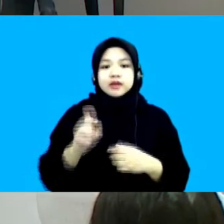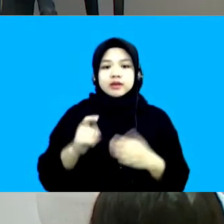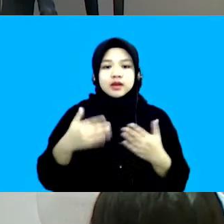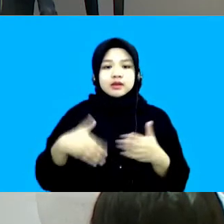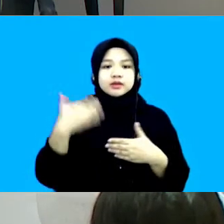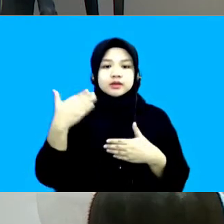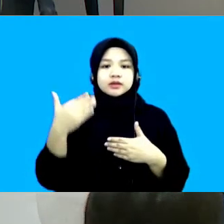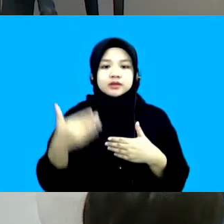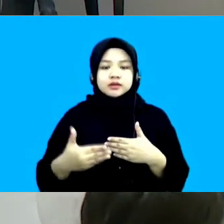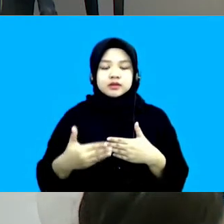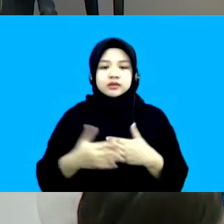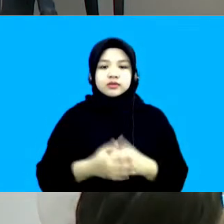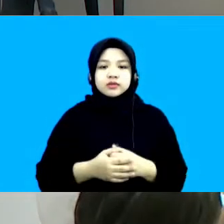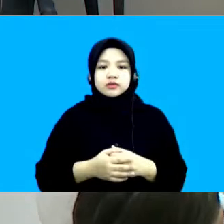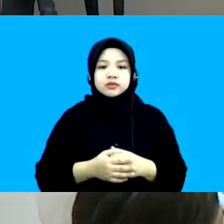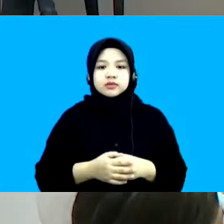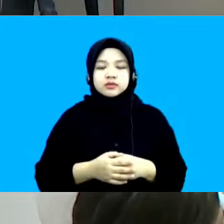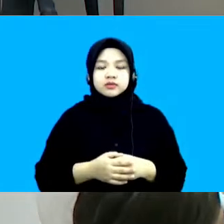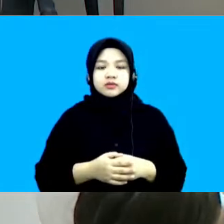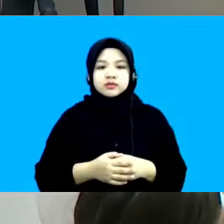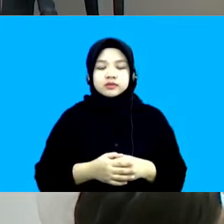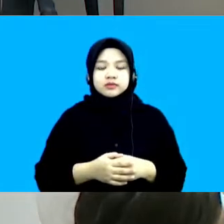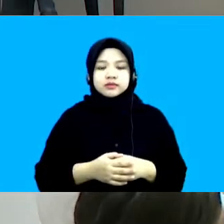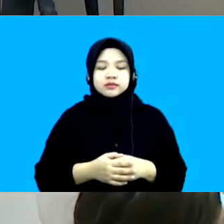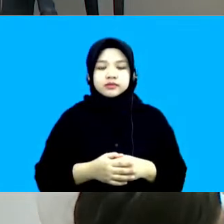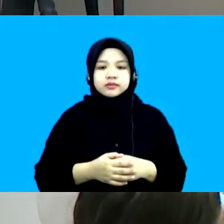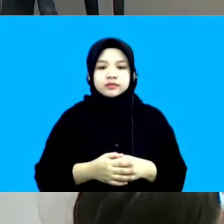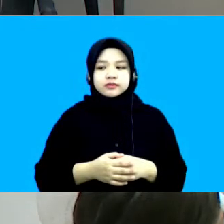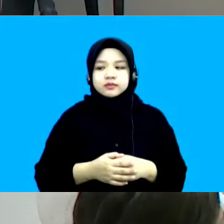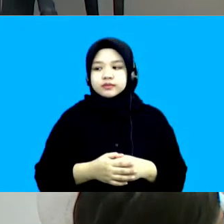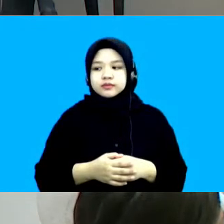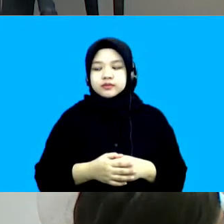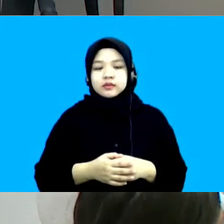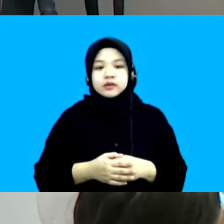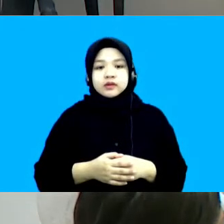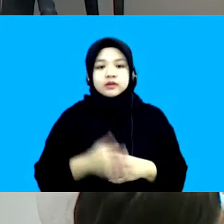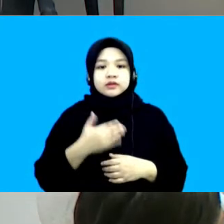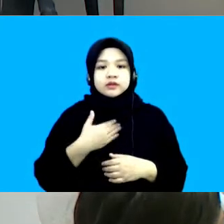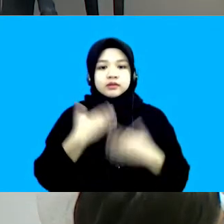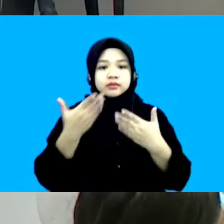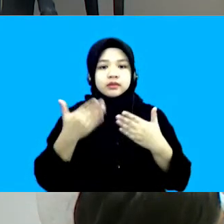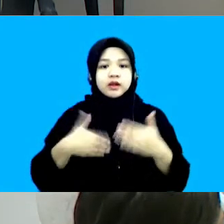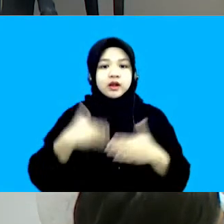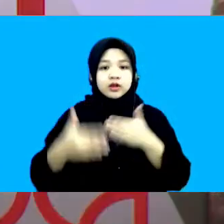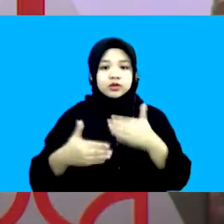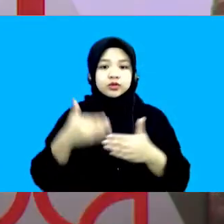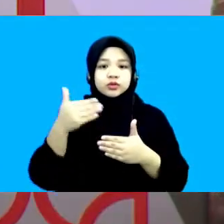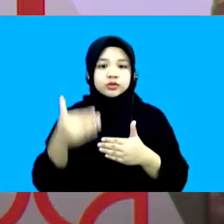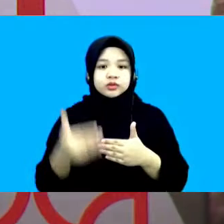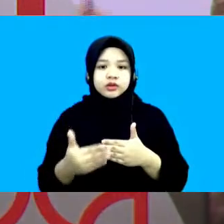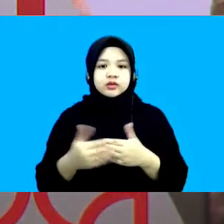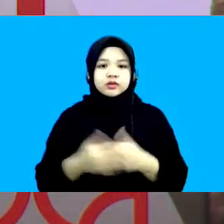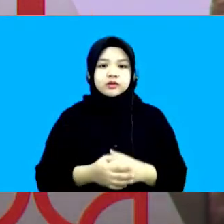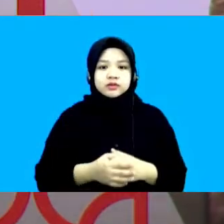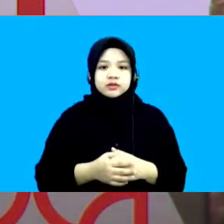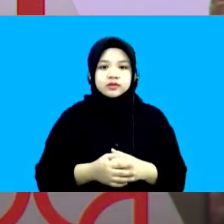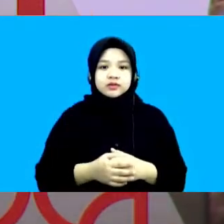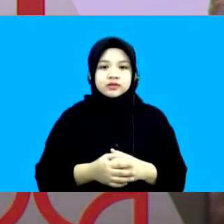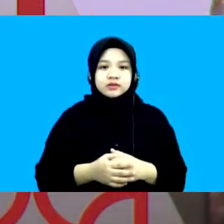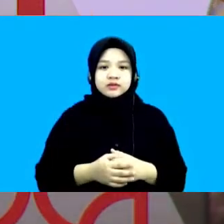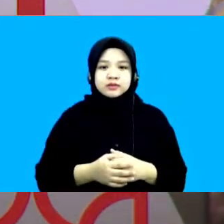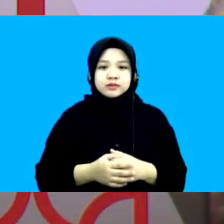are not going to reject that one. So again, thank you so much, Professor Foster, for your presentation, and also we will continue talking